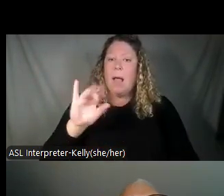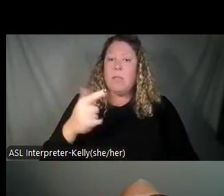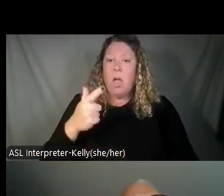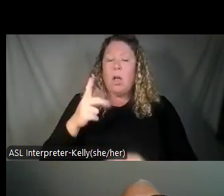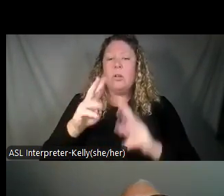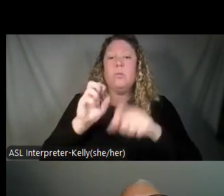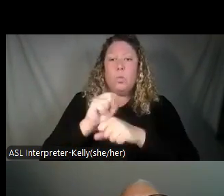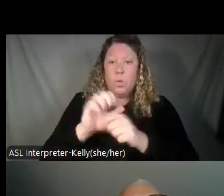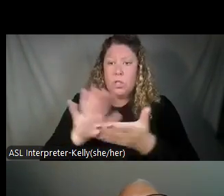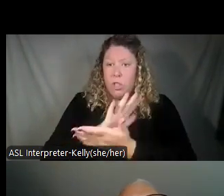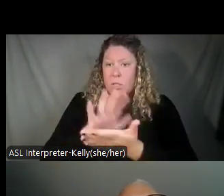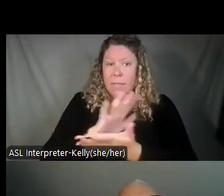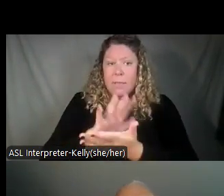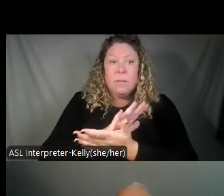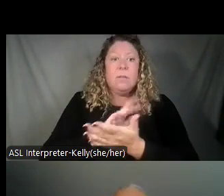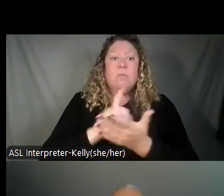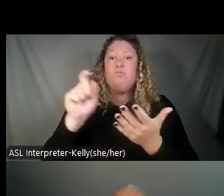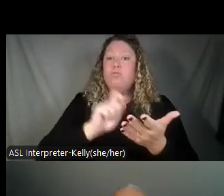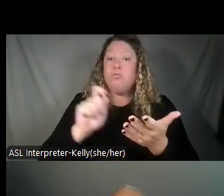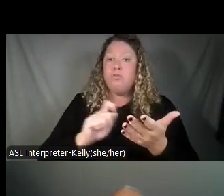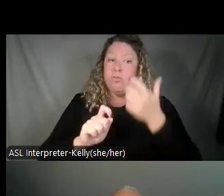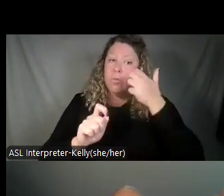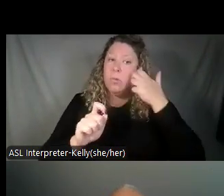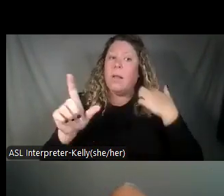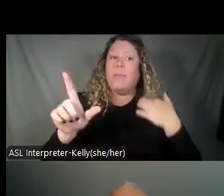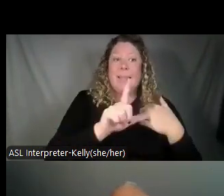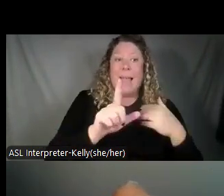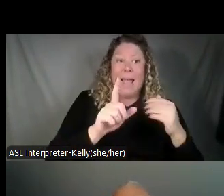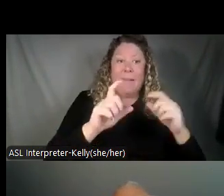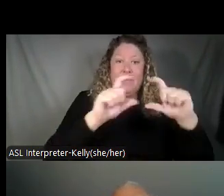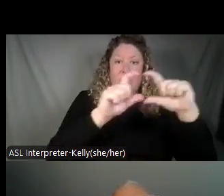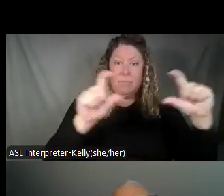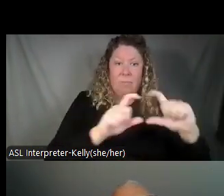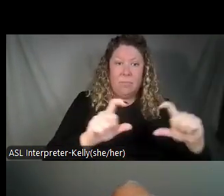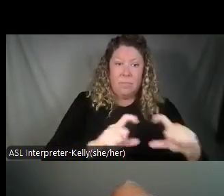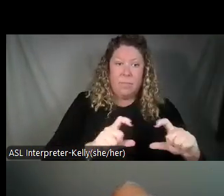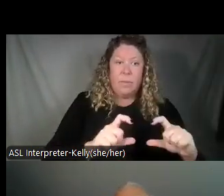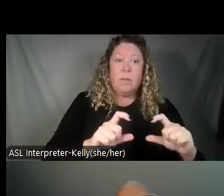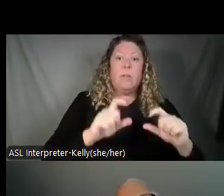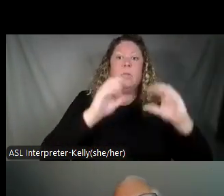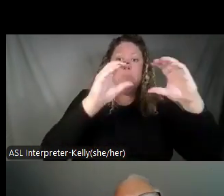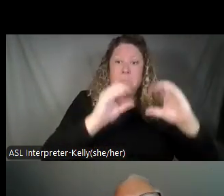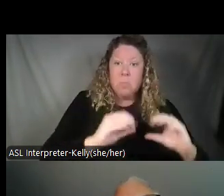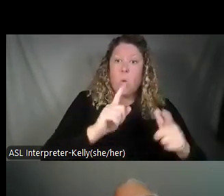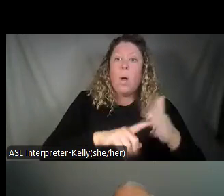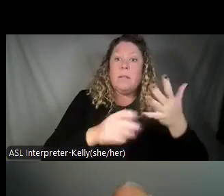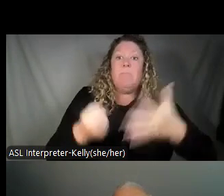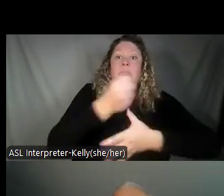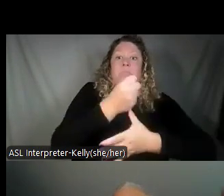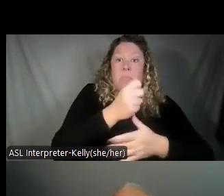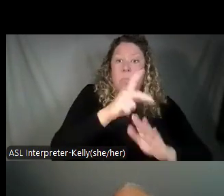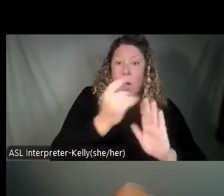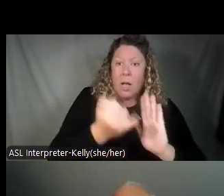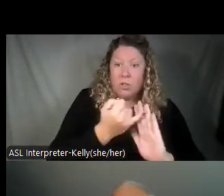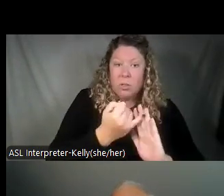in identifying on the left here, you're identifying your important projects, your life goals, and